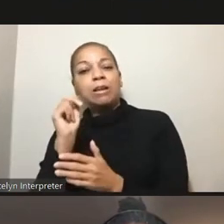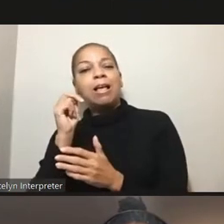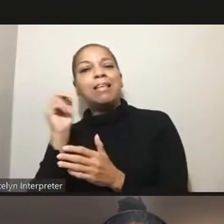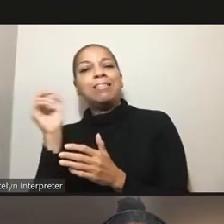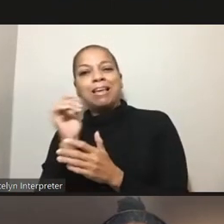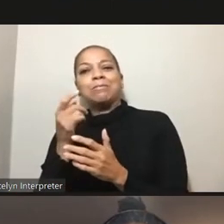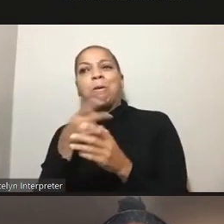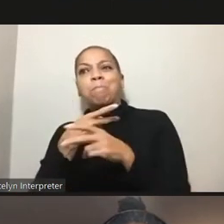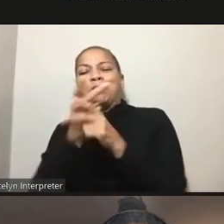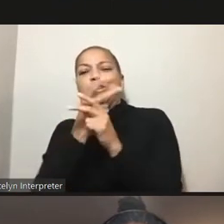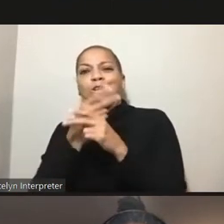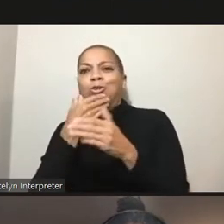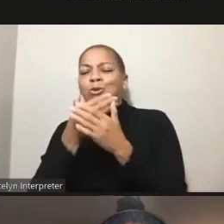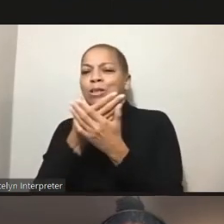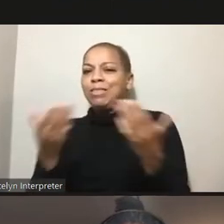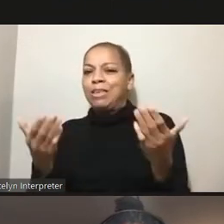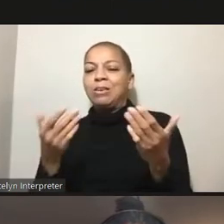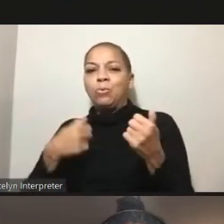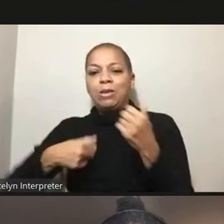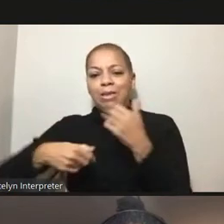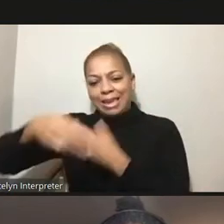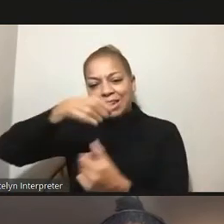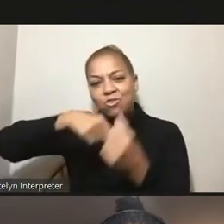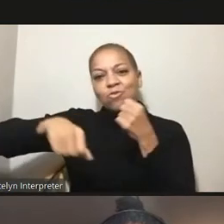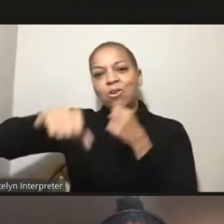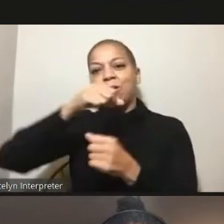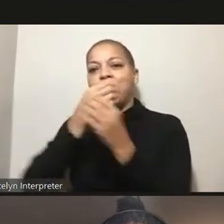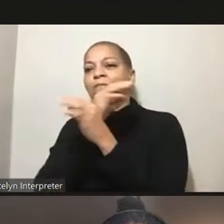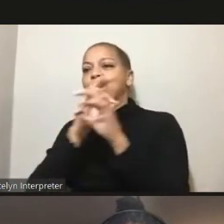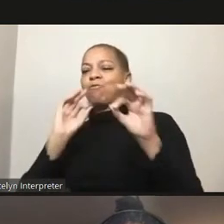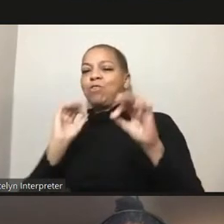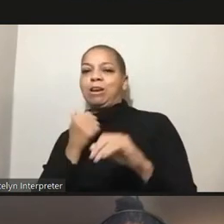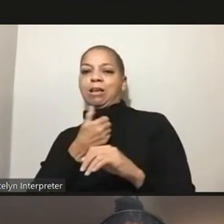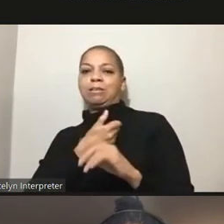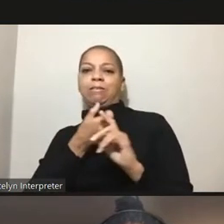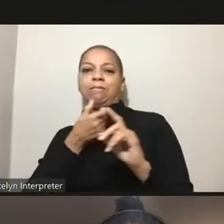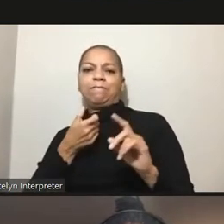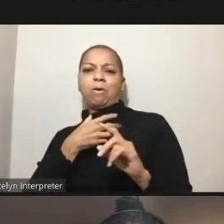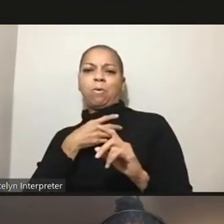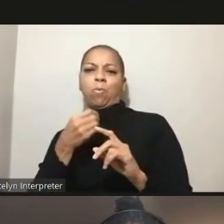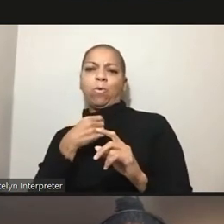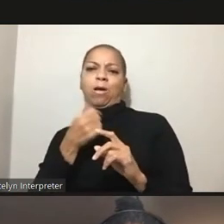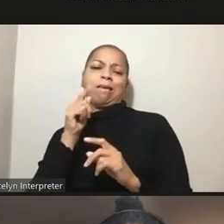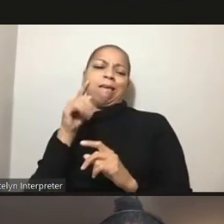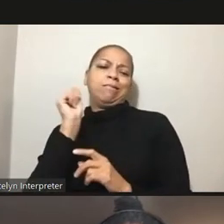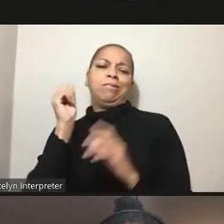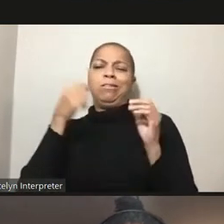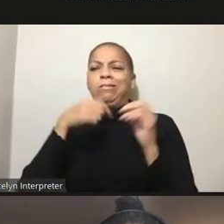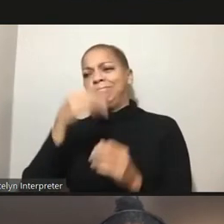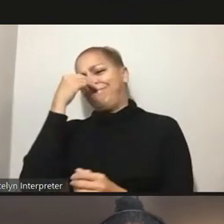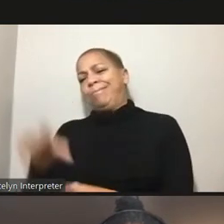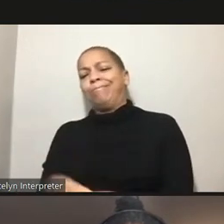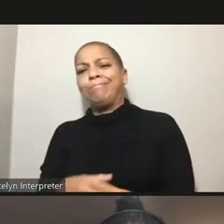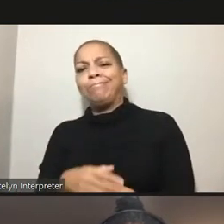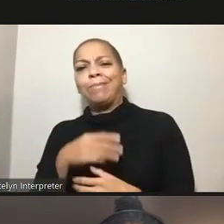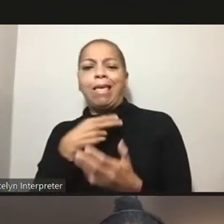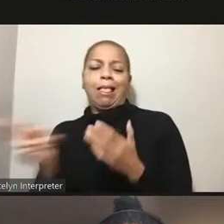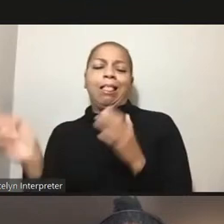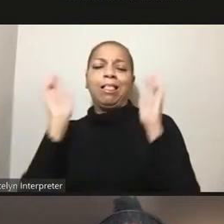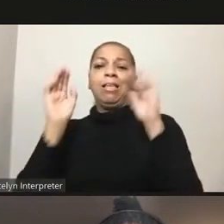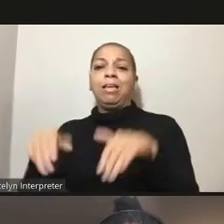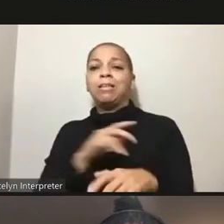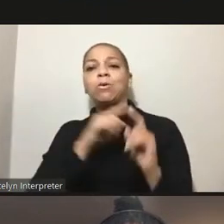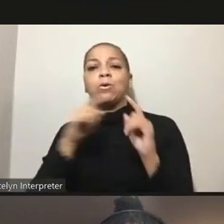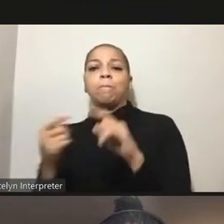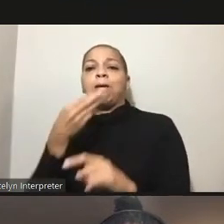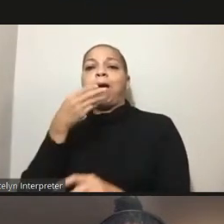world, interacting with one another, freeing ourselves from the white gaze, because who the hell cares about it? It's there, they're gonna go and be a hot mess where they